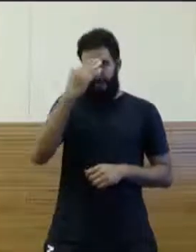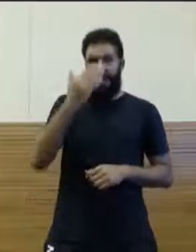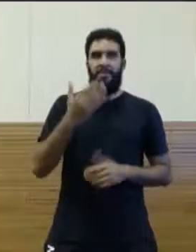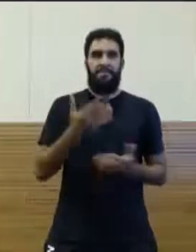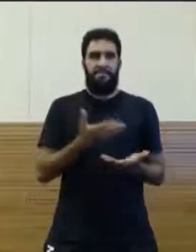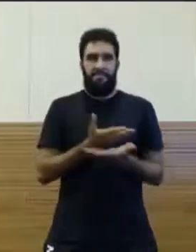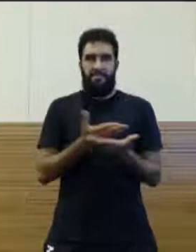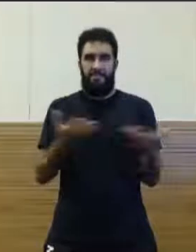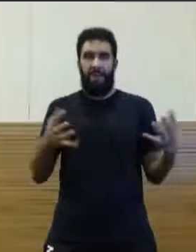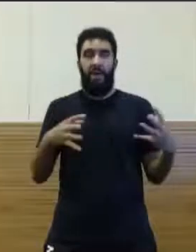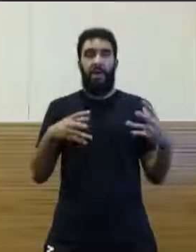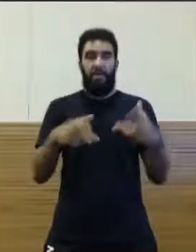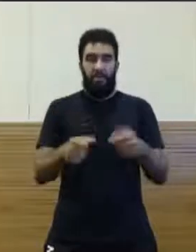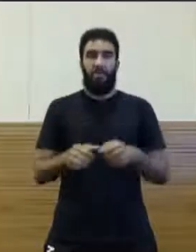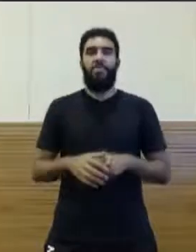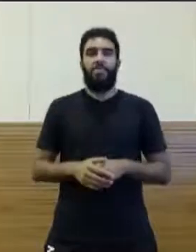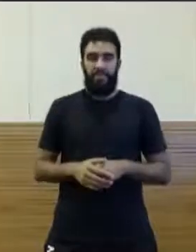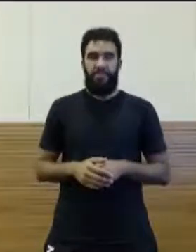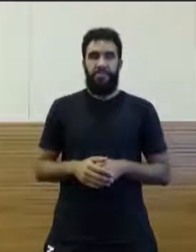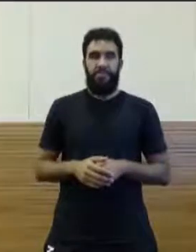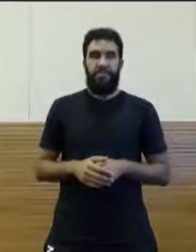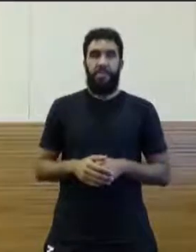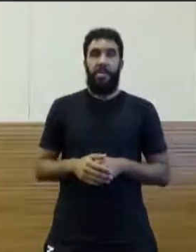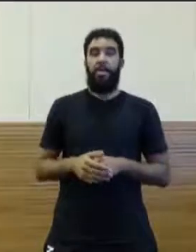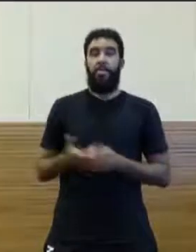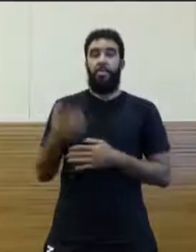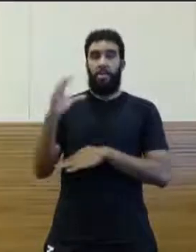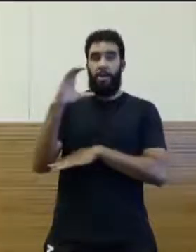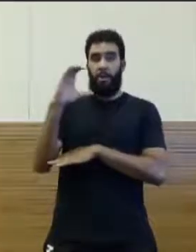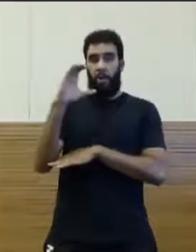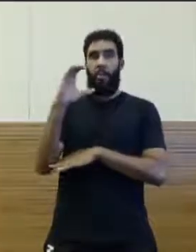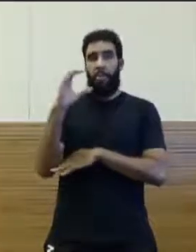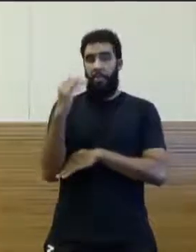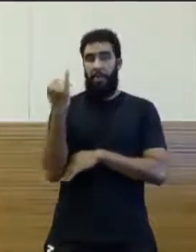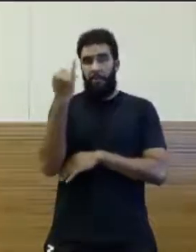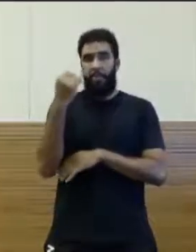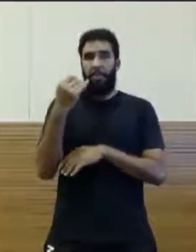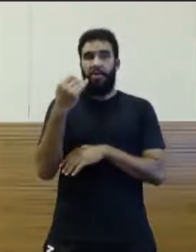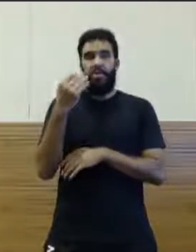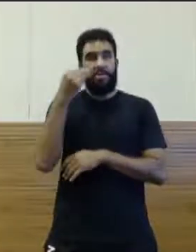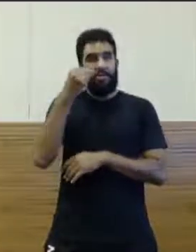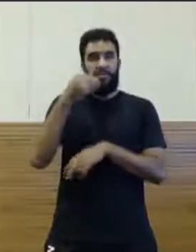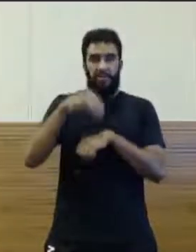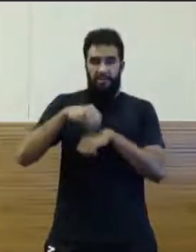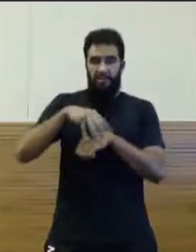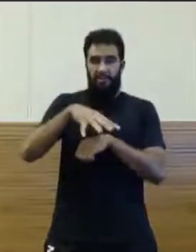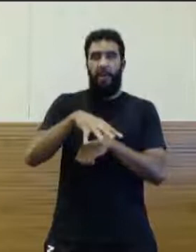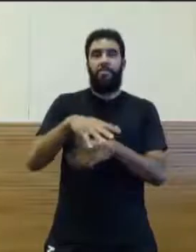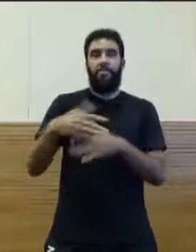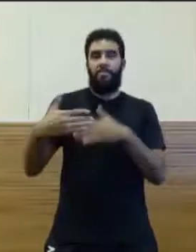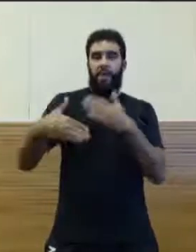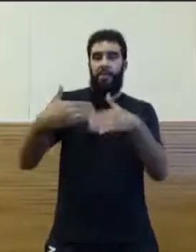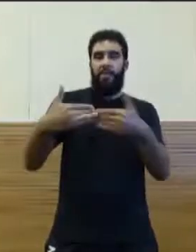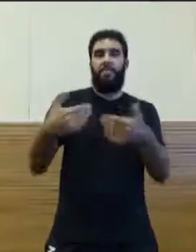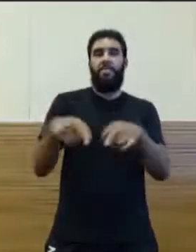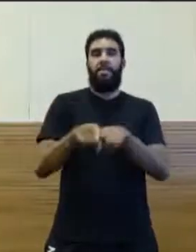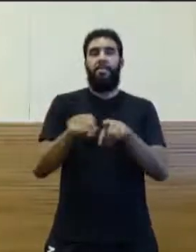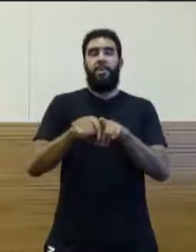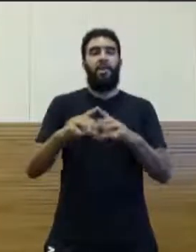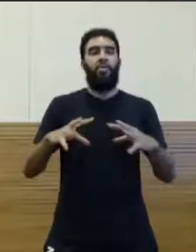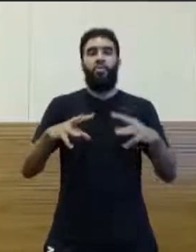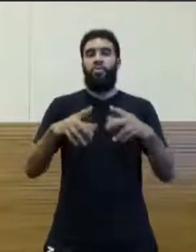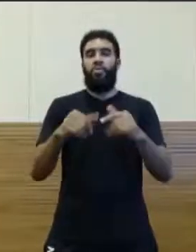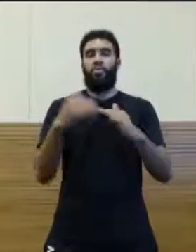importante poder Thank you all. nuestra experiencia. It's important to be able to share our experience in the process